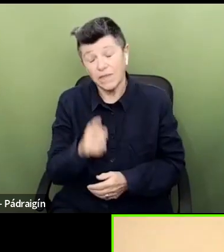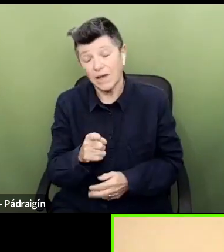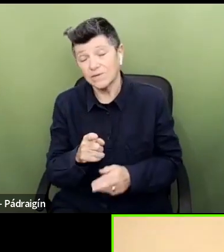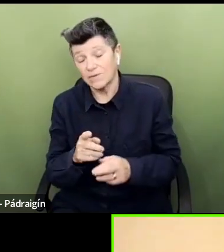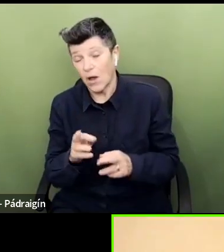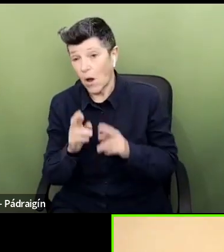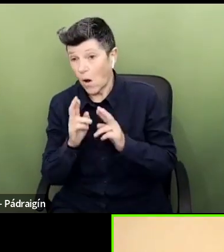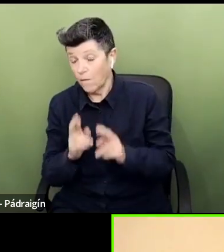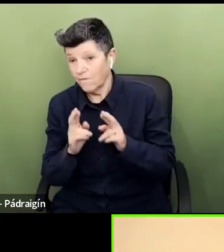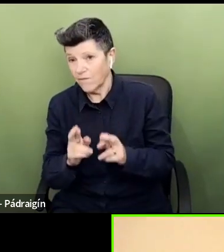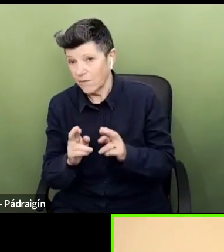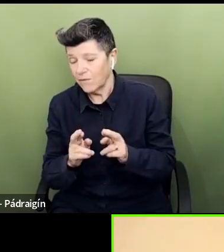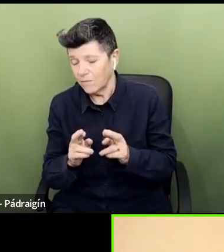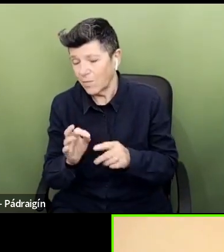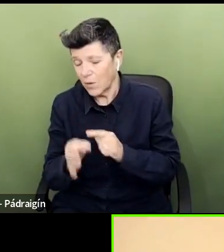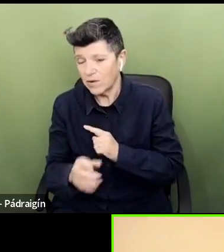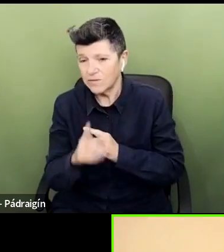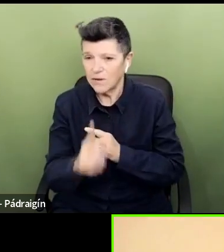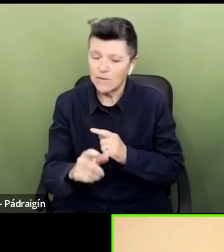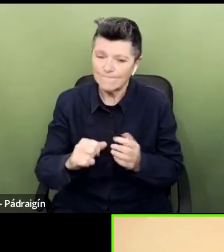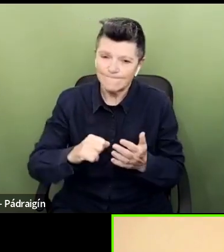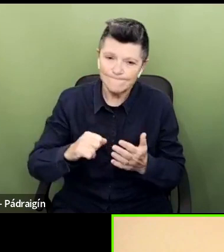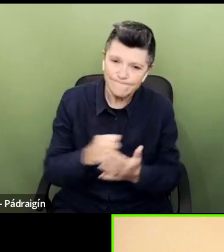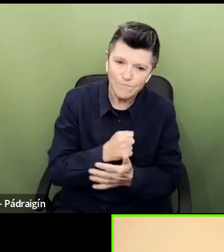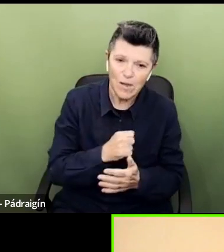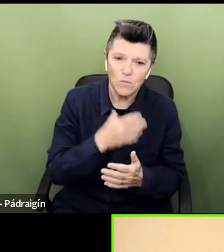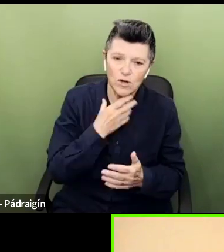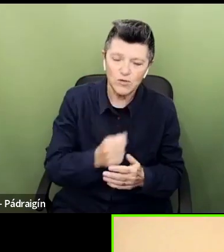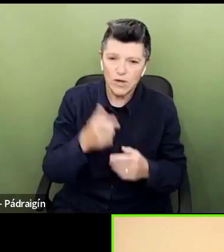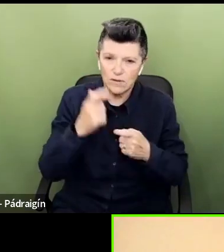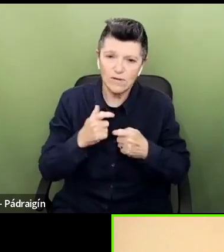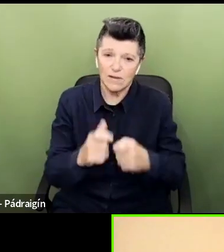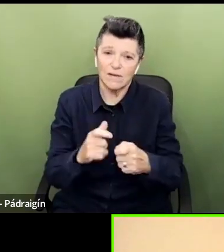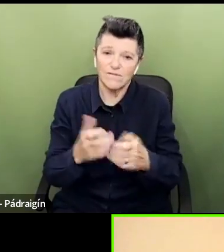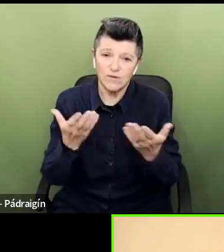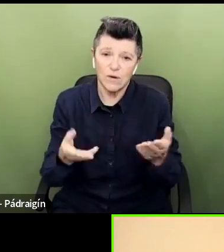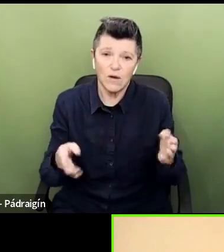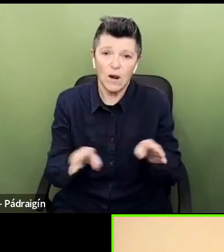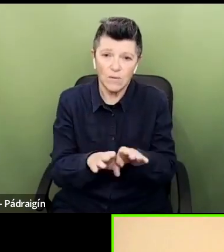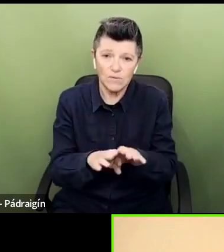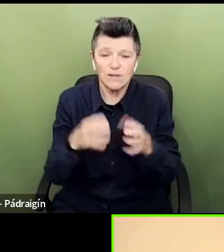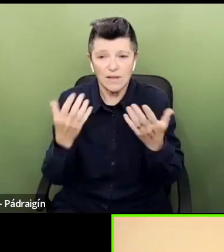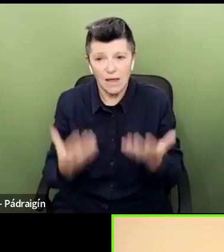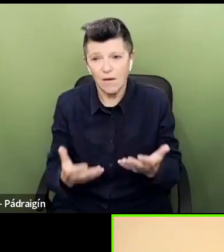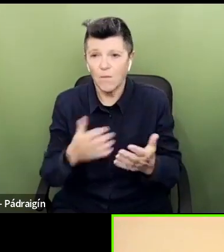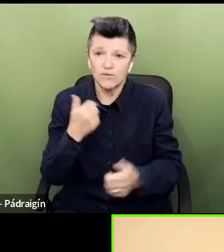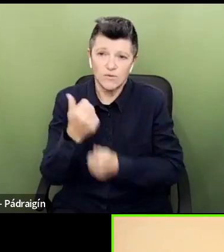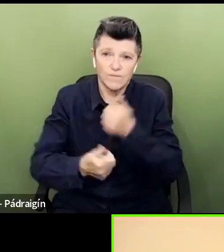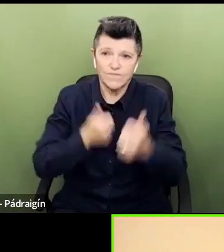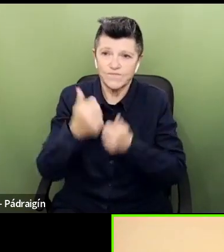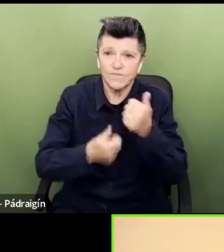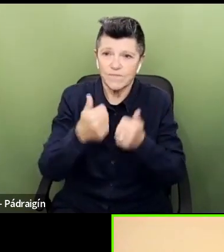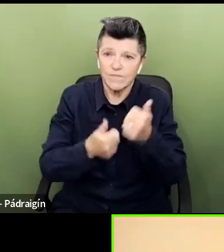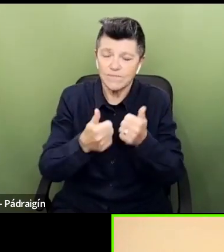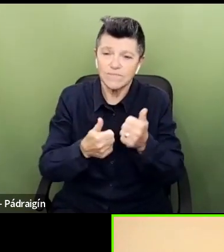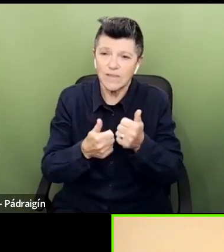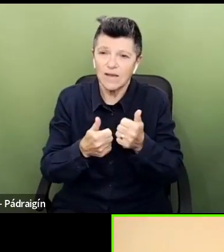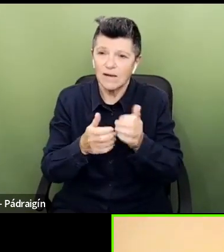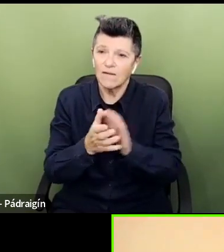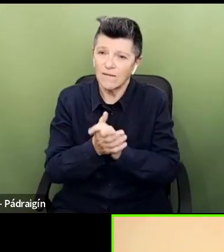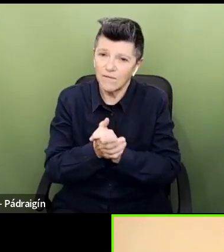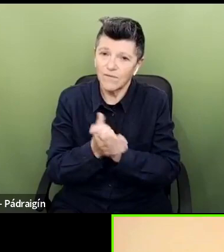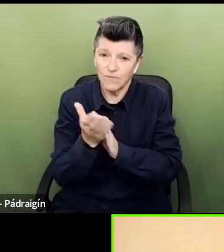should, I wish we could continue more, I'm closing this program, and I want to congratulate Professor Tomila Lankina again with